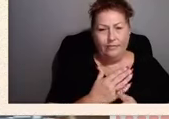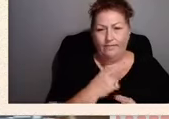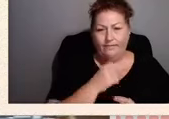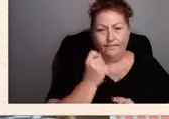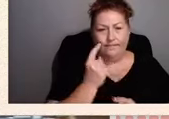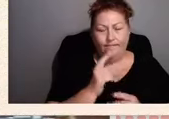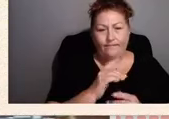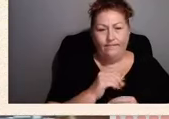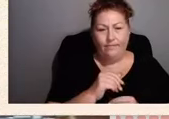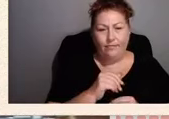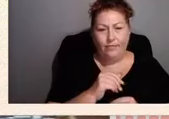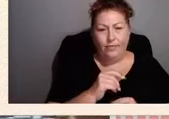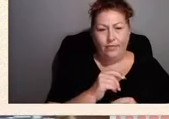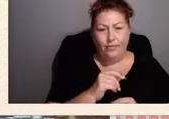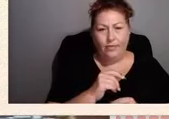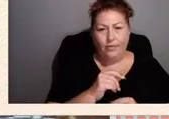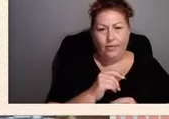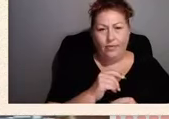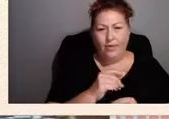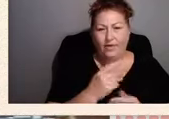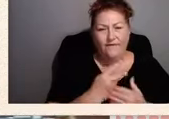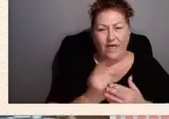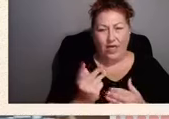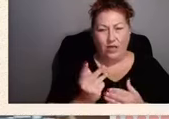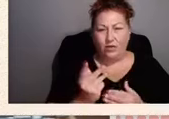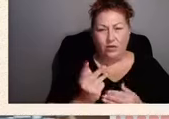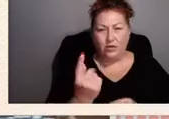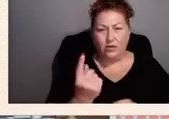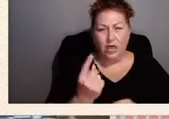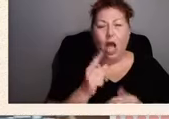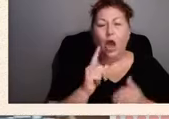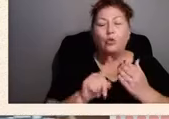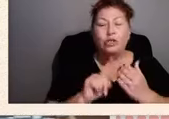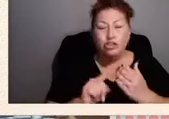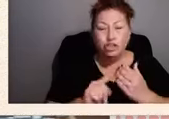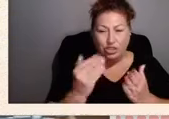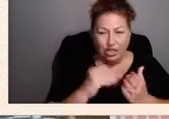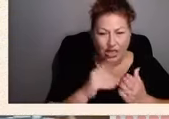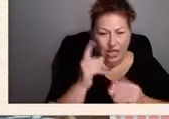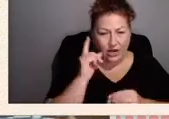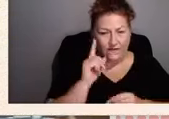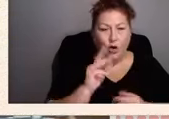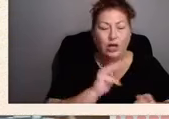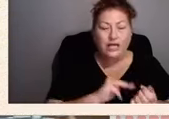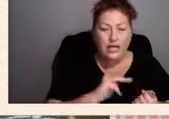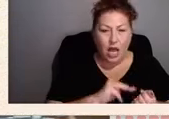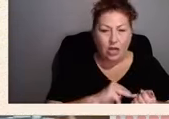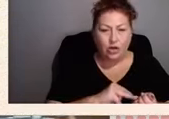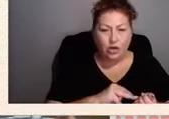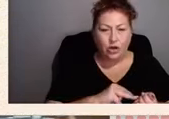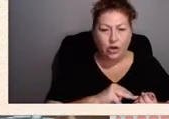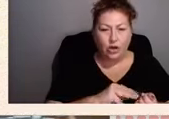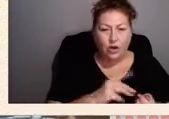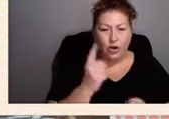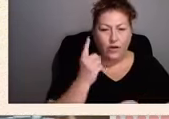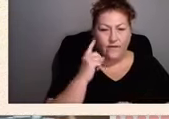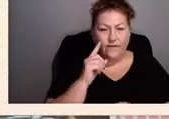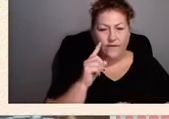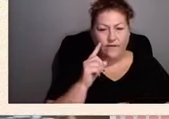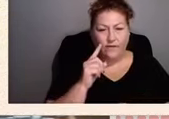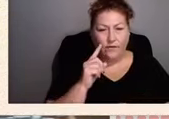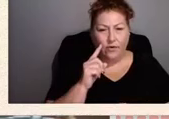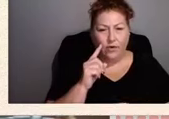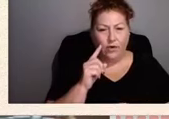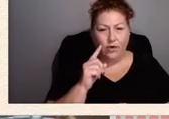it failed. Then I researched again for adaptive tool for chalk. There are